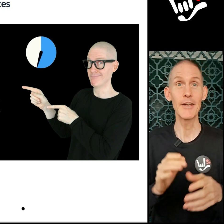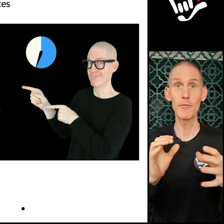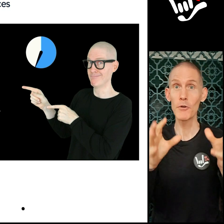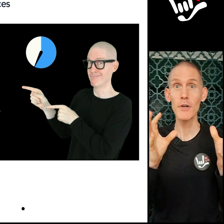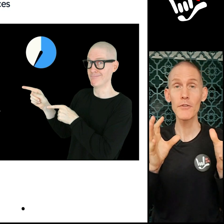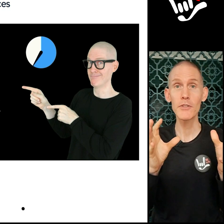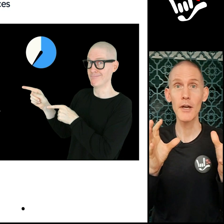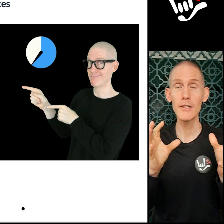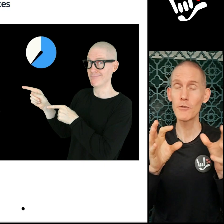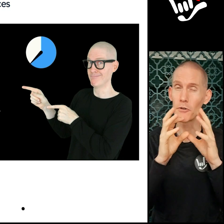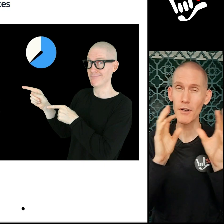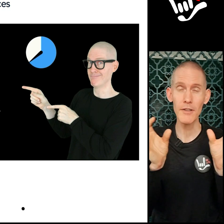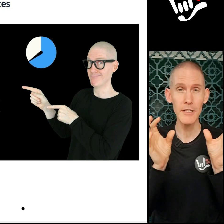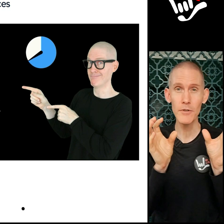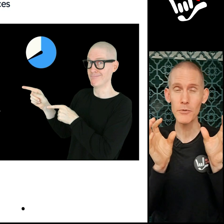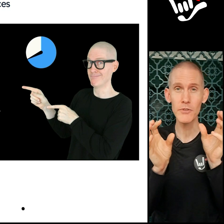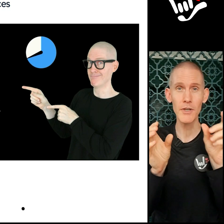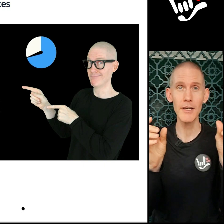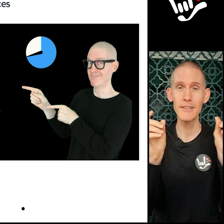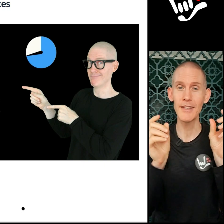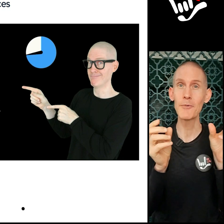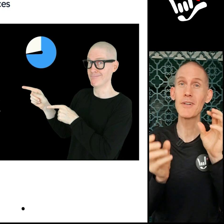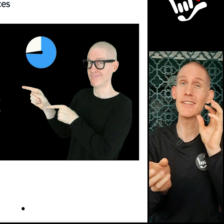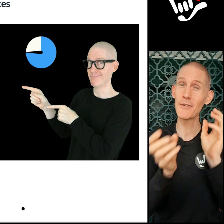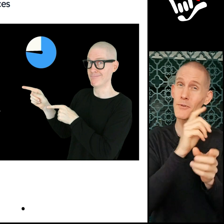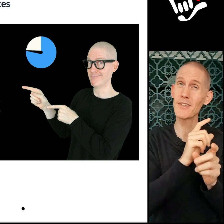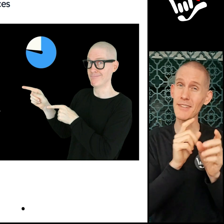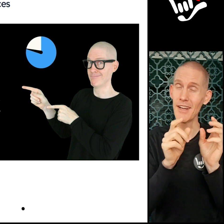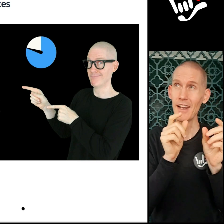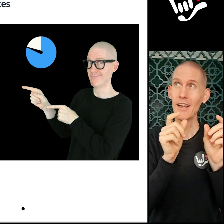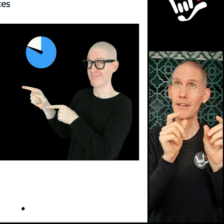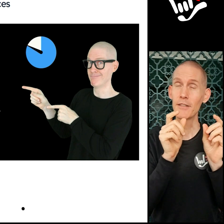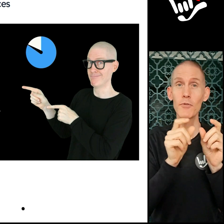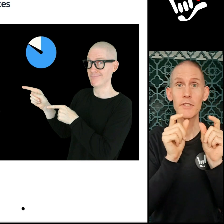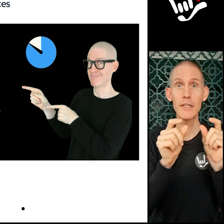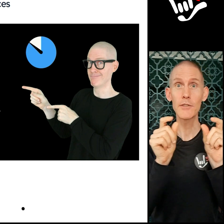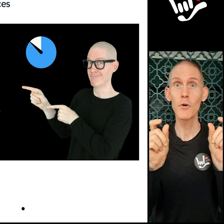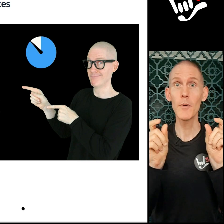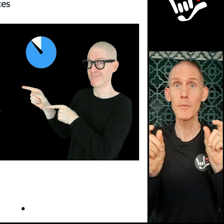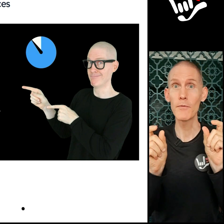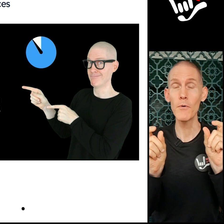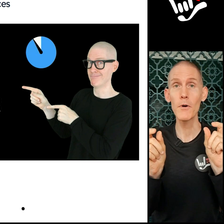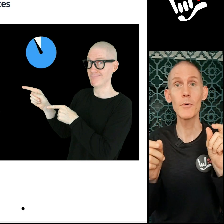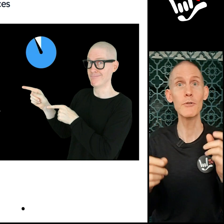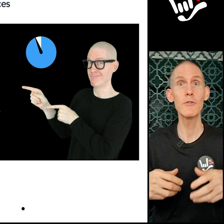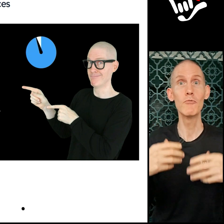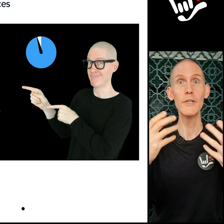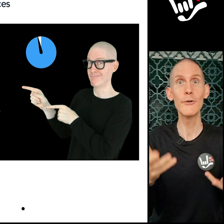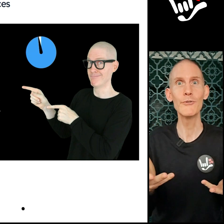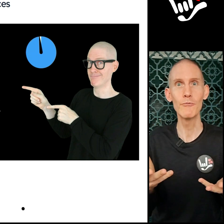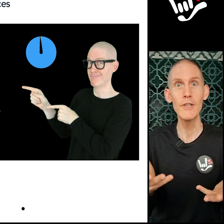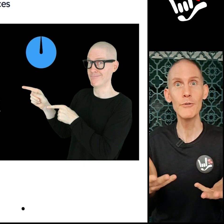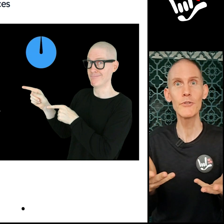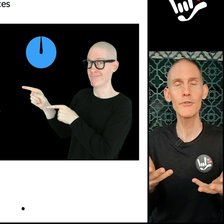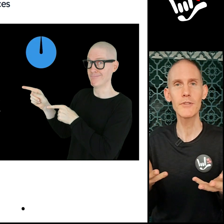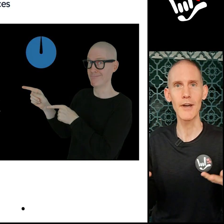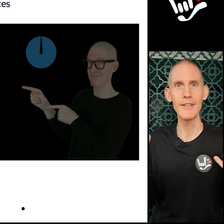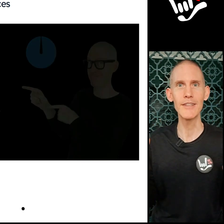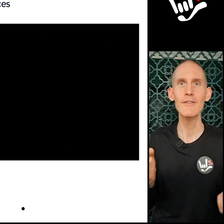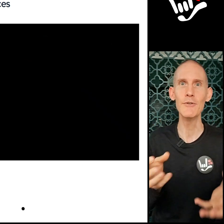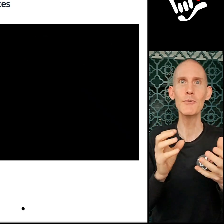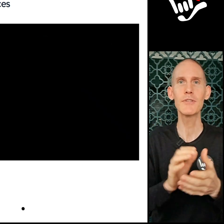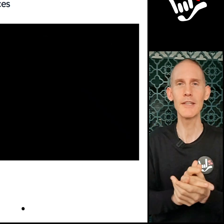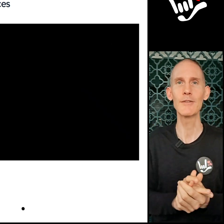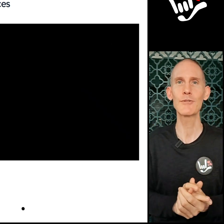Aha! Now you've learned all the signs, you learned all the individual signs, and they were in a different sentence format before, but you can reuse those